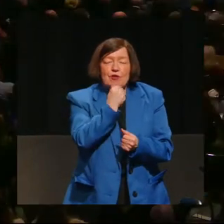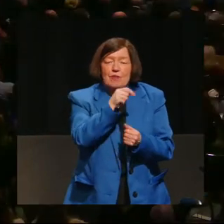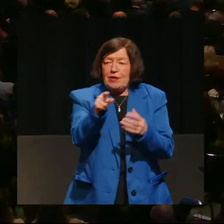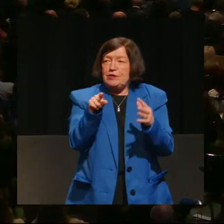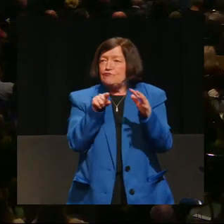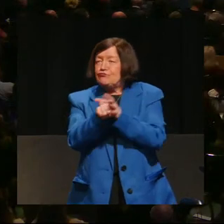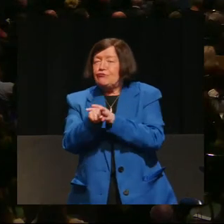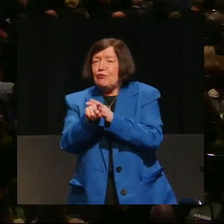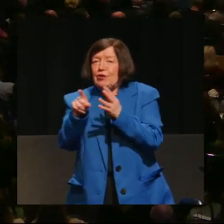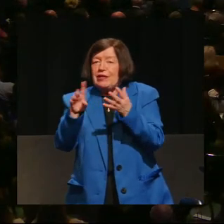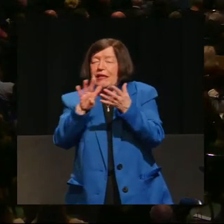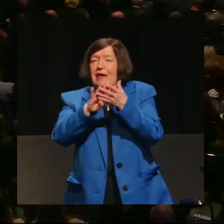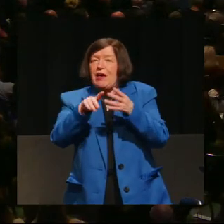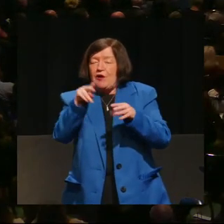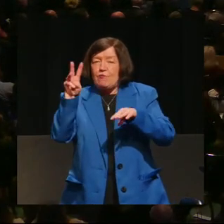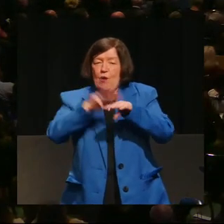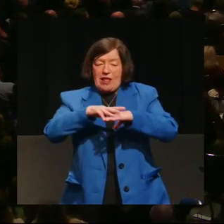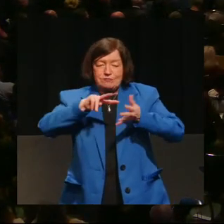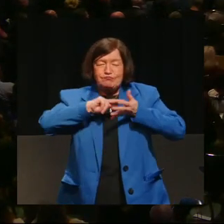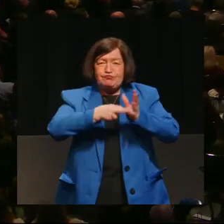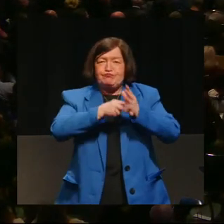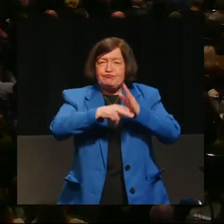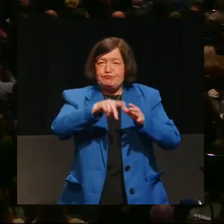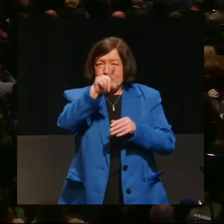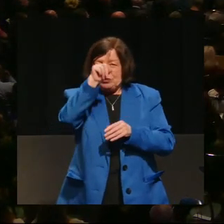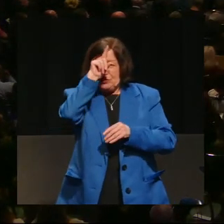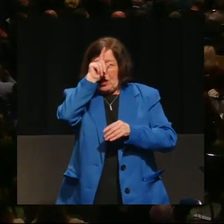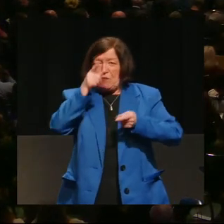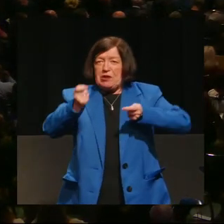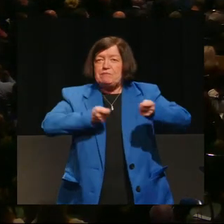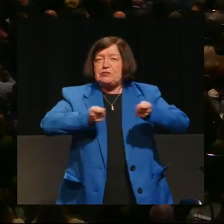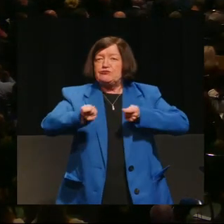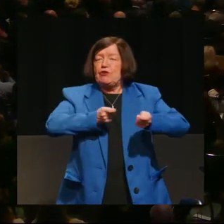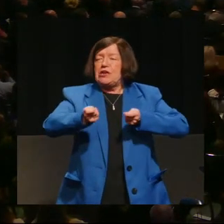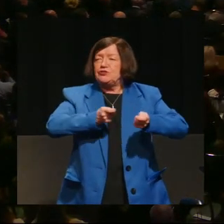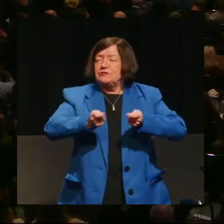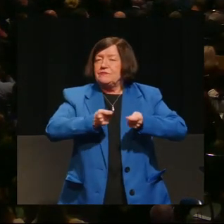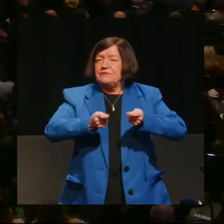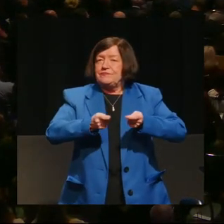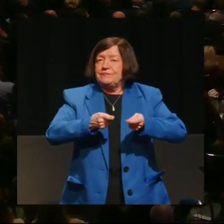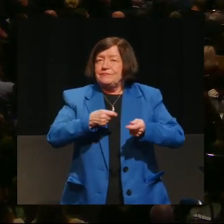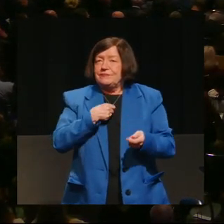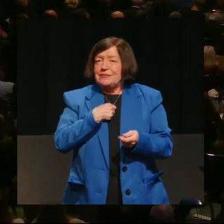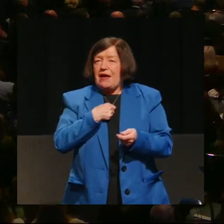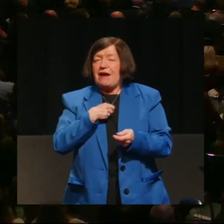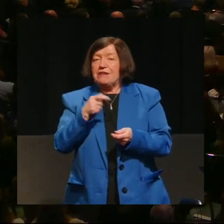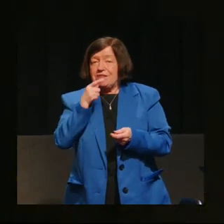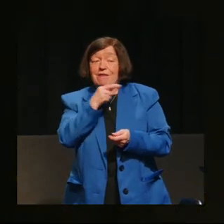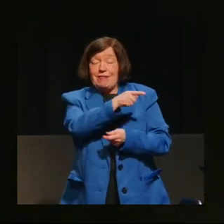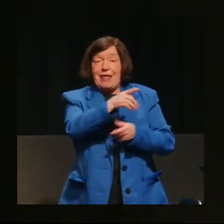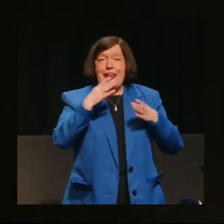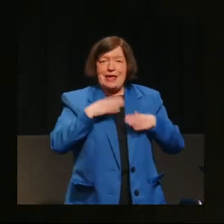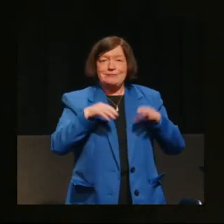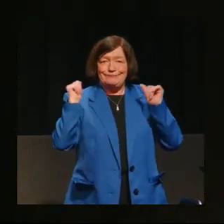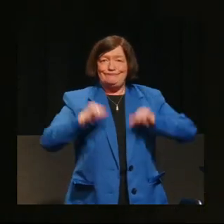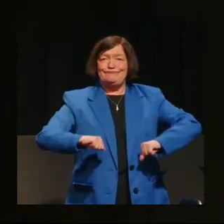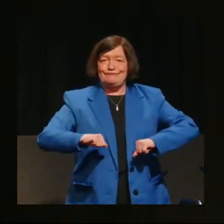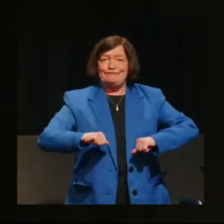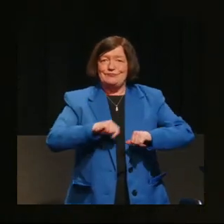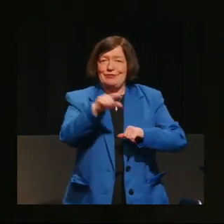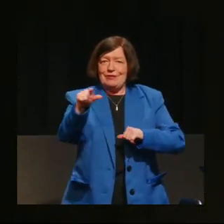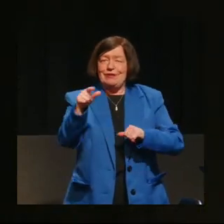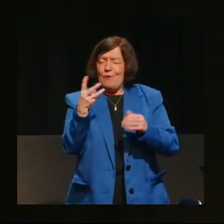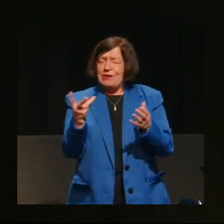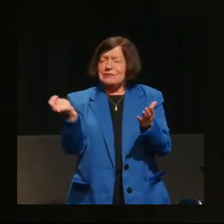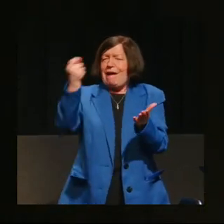the mesh of the well-organized German administration. I talk, and the lady agrees with me. She has something